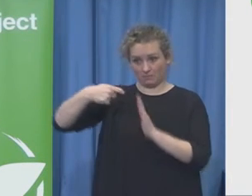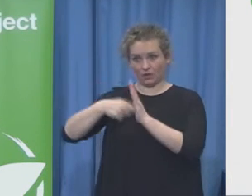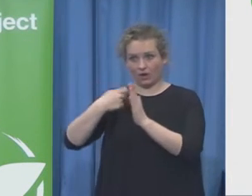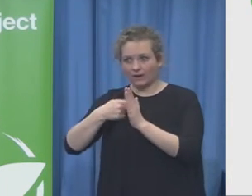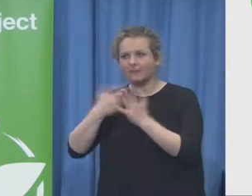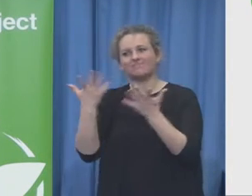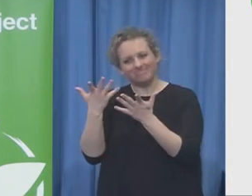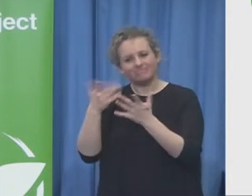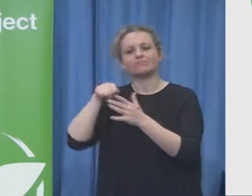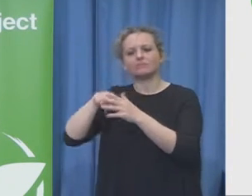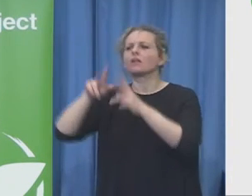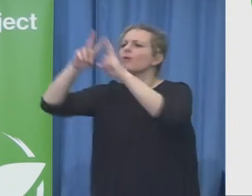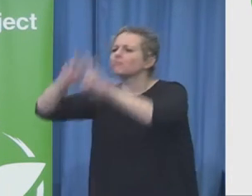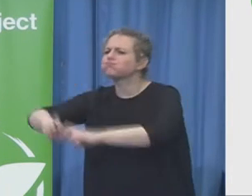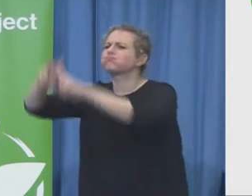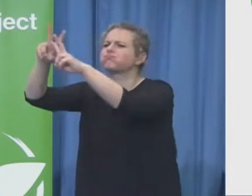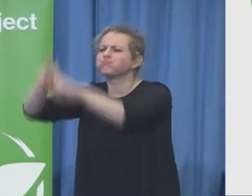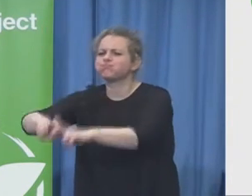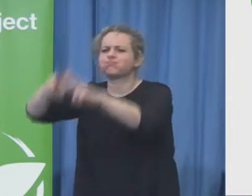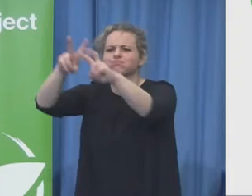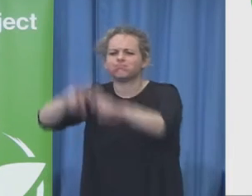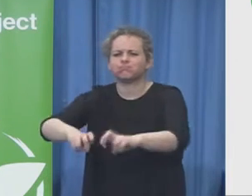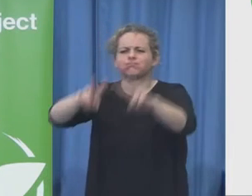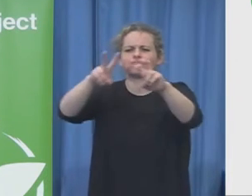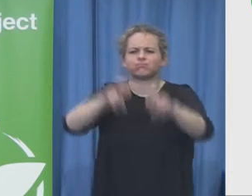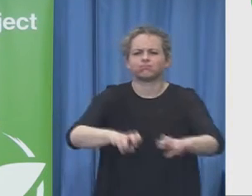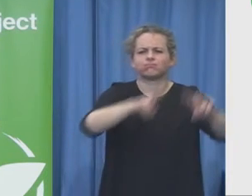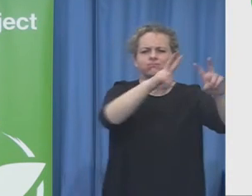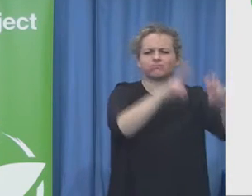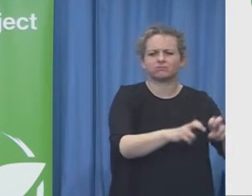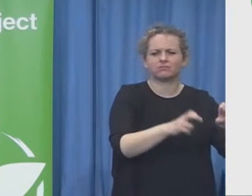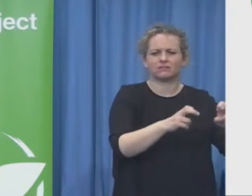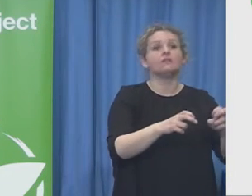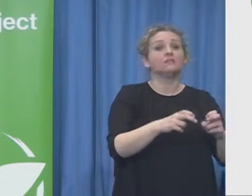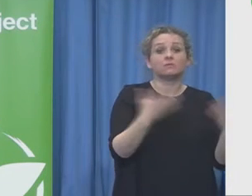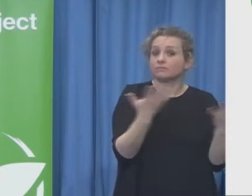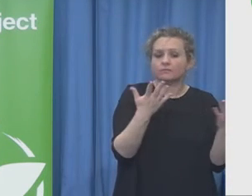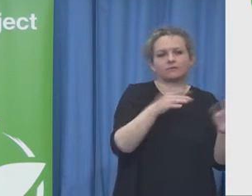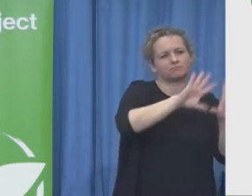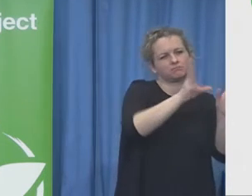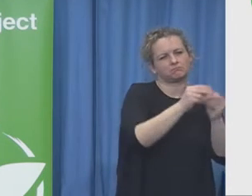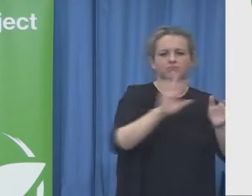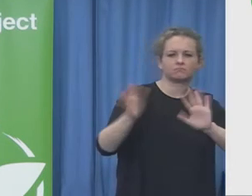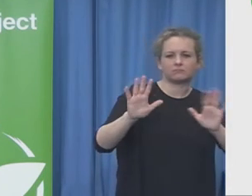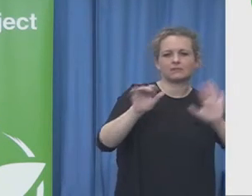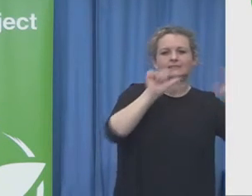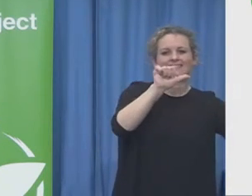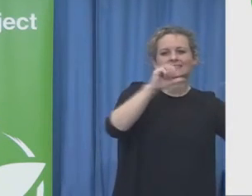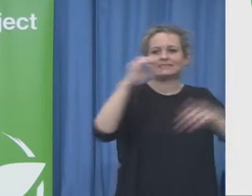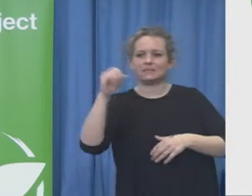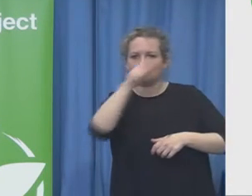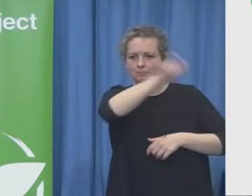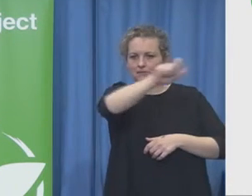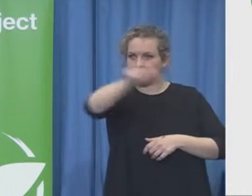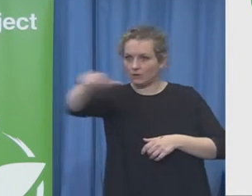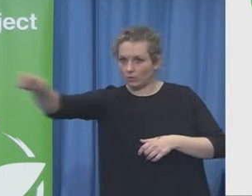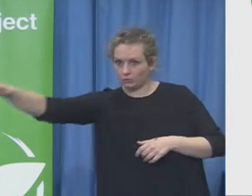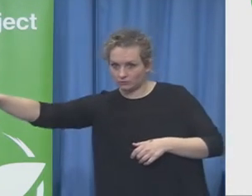social entrepreneurs to provide an individualized support program to help them with their inner